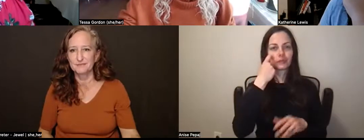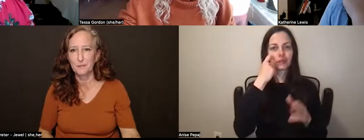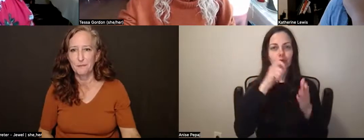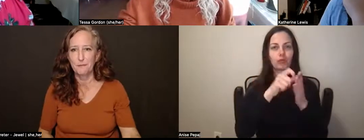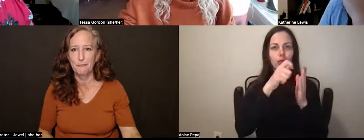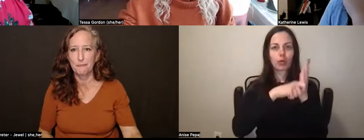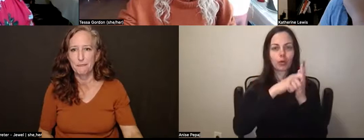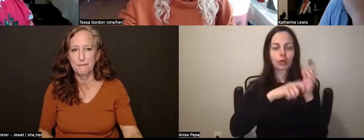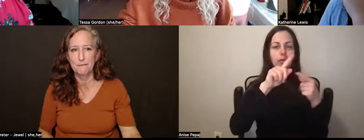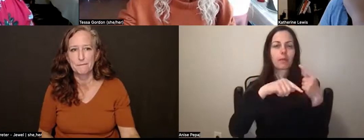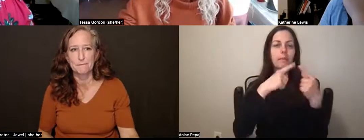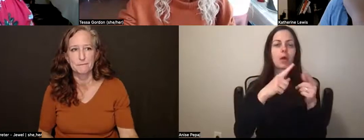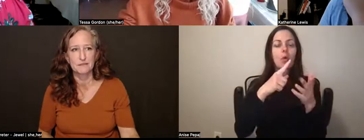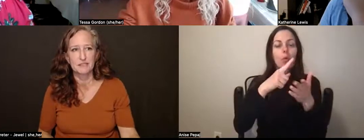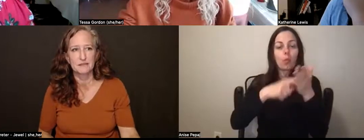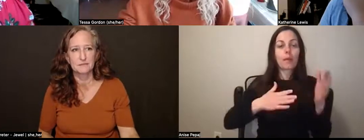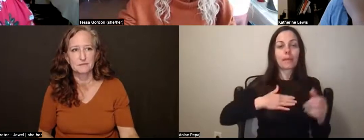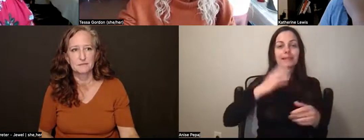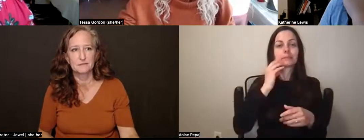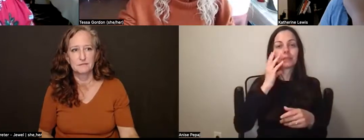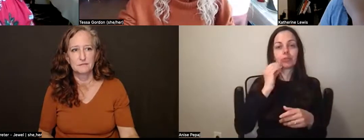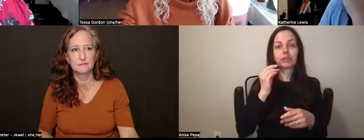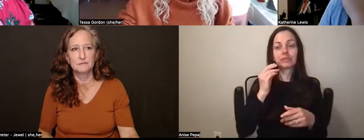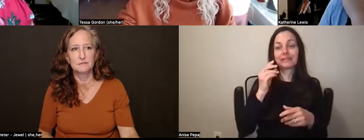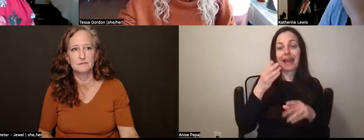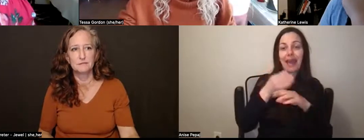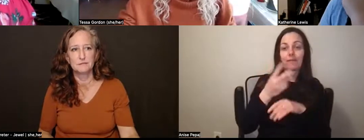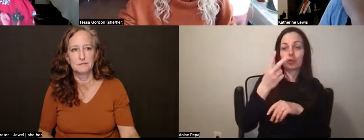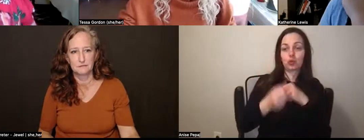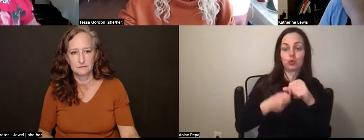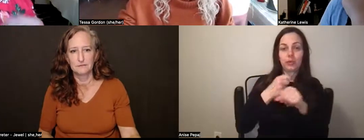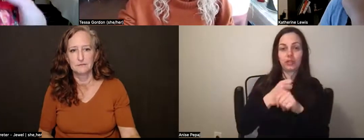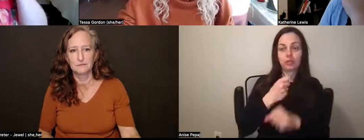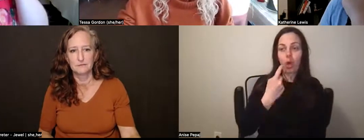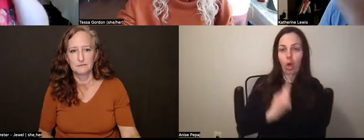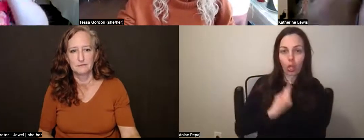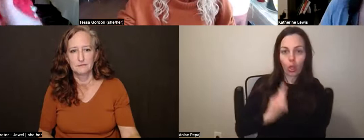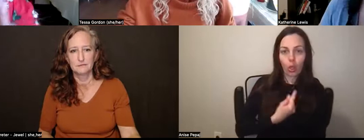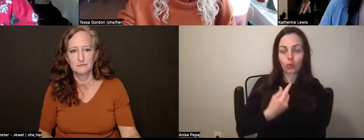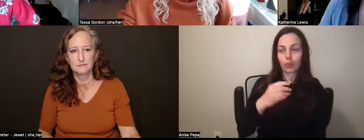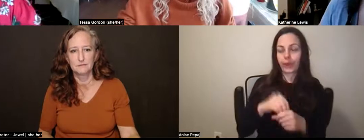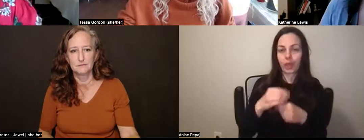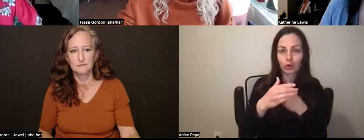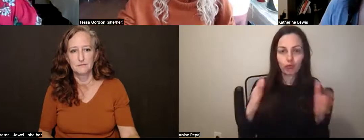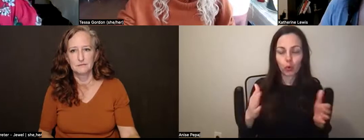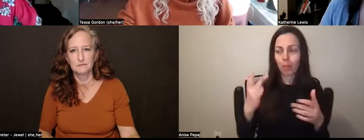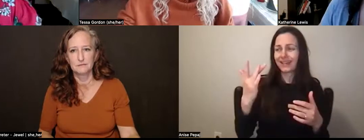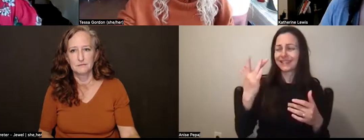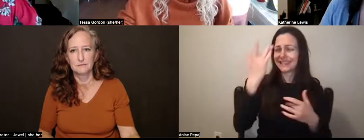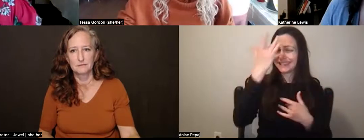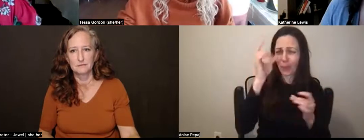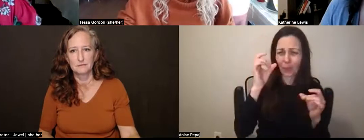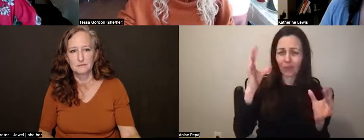what it was like for me after 2 years of being alone in a room, sick as hell,